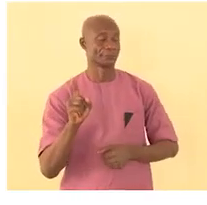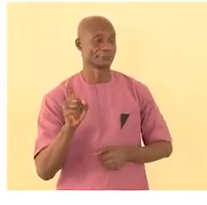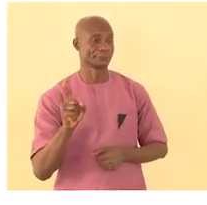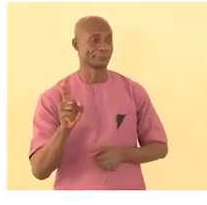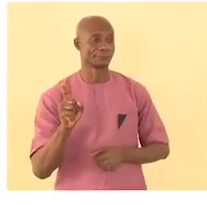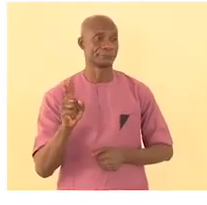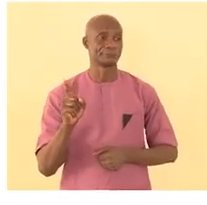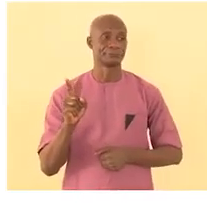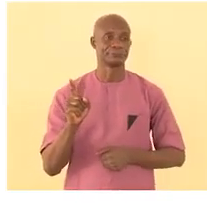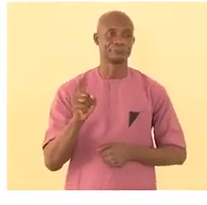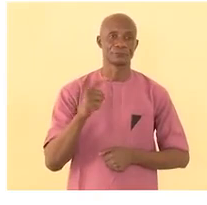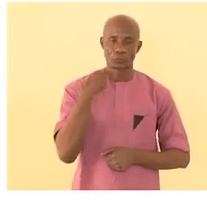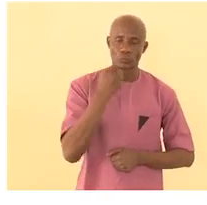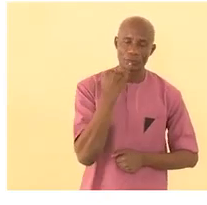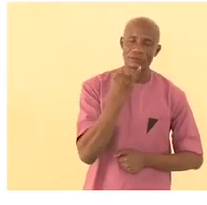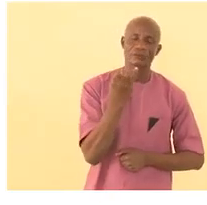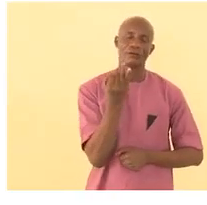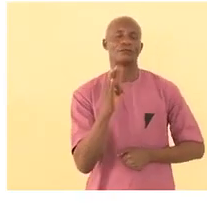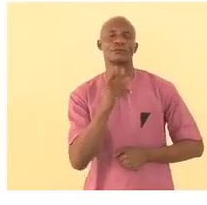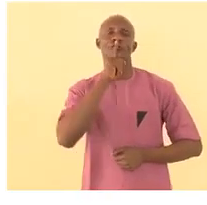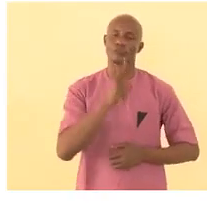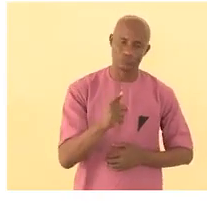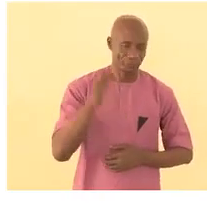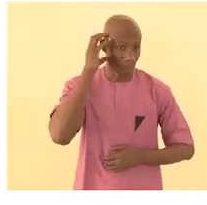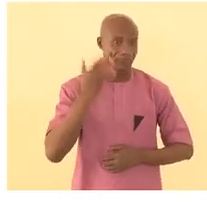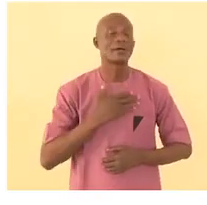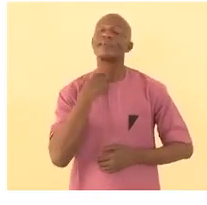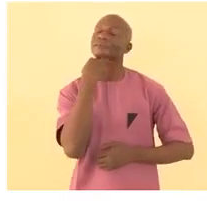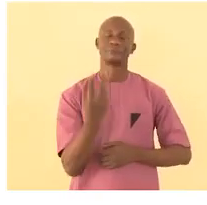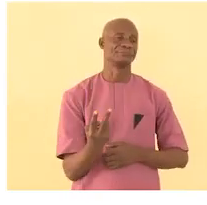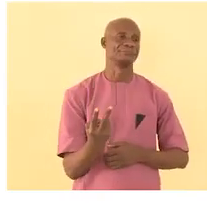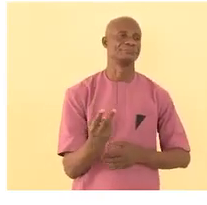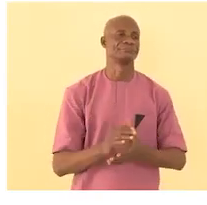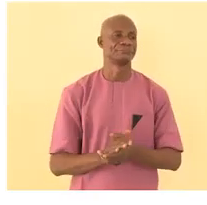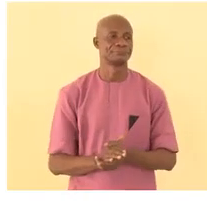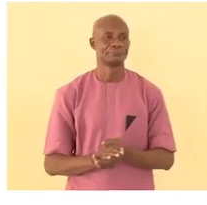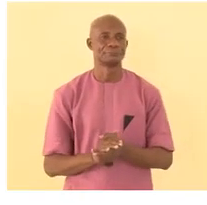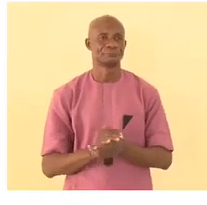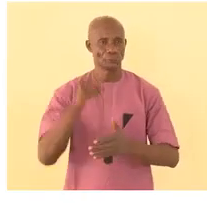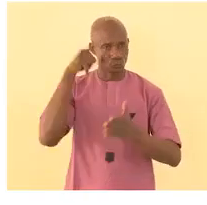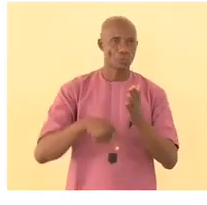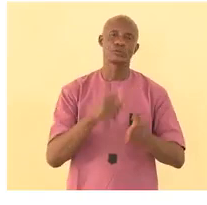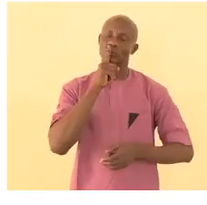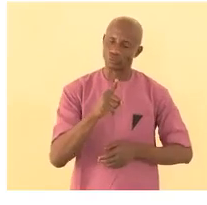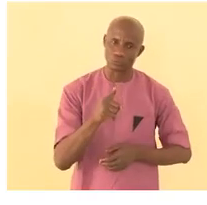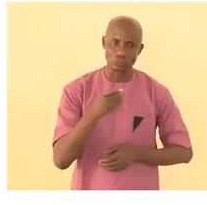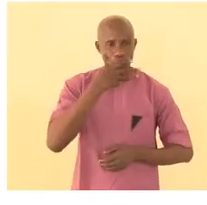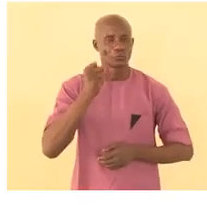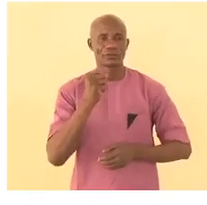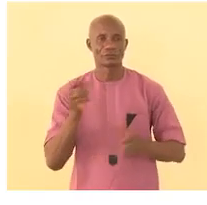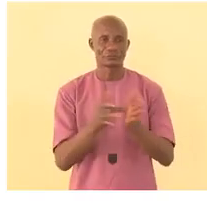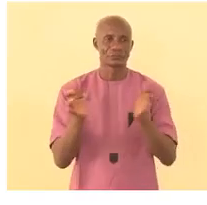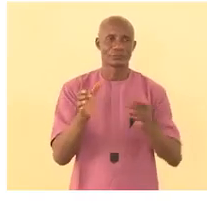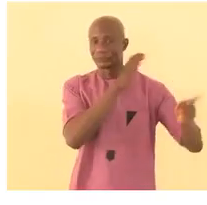Everyone who is of the truth hears my voice. What truth was